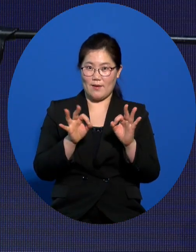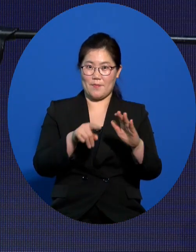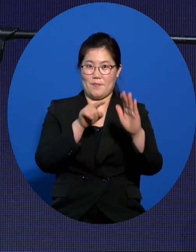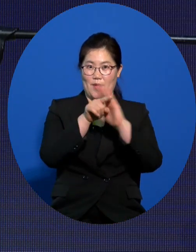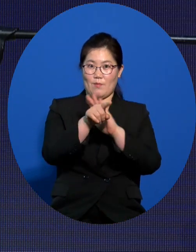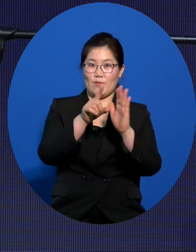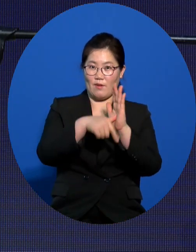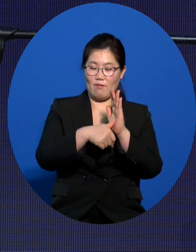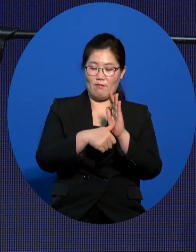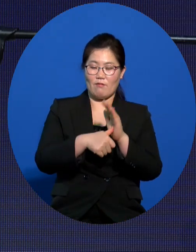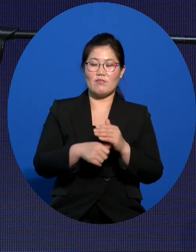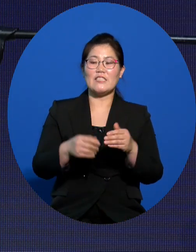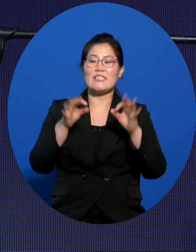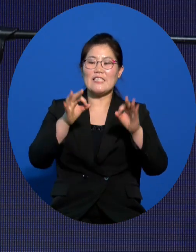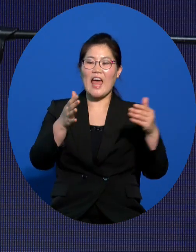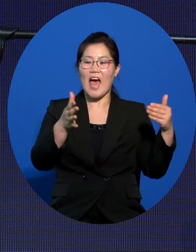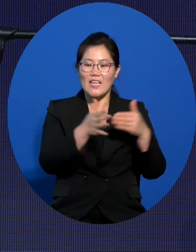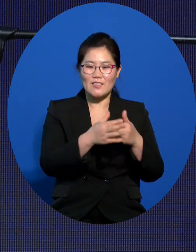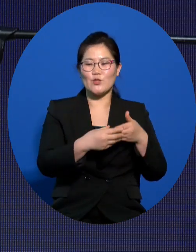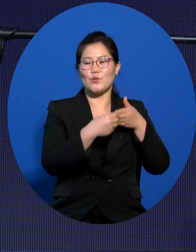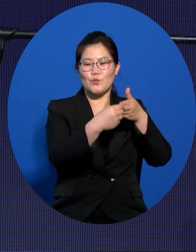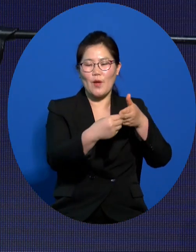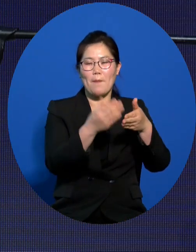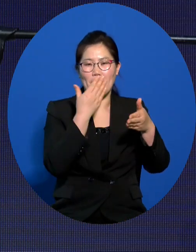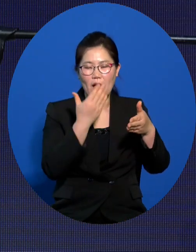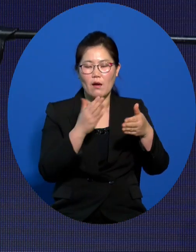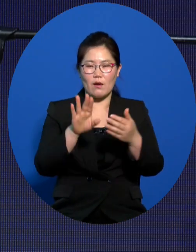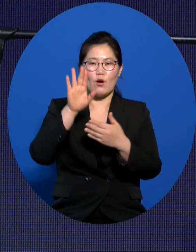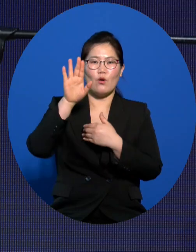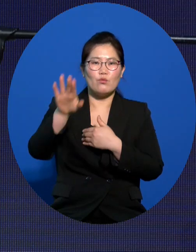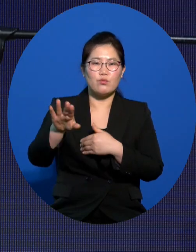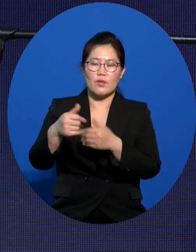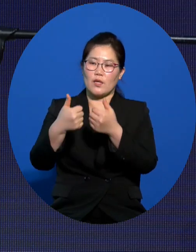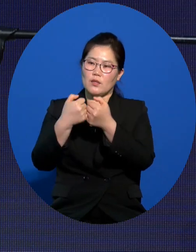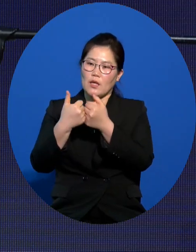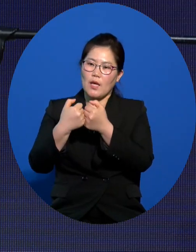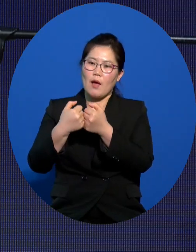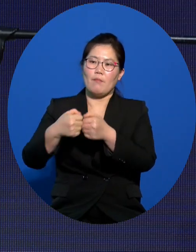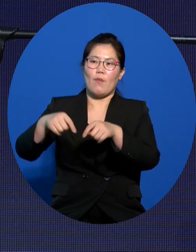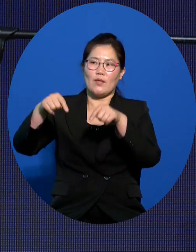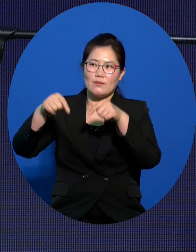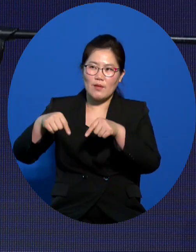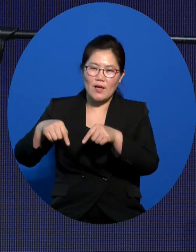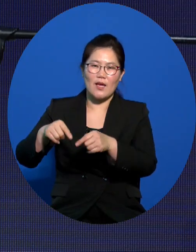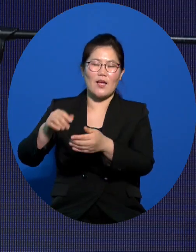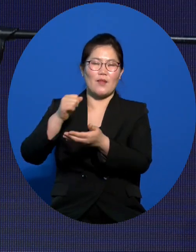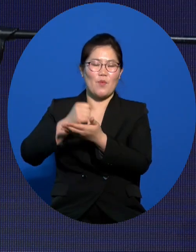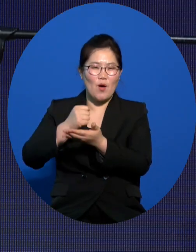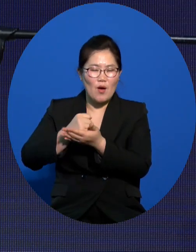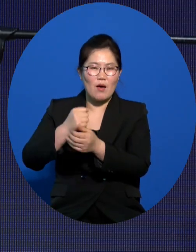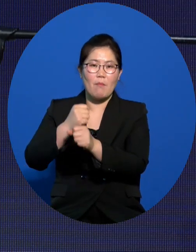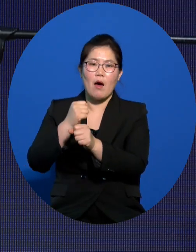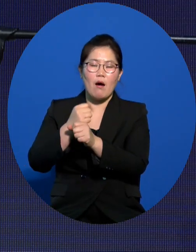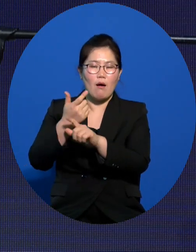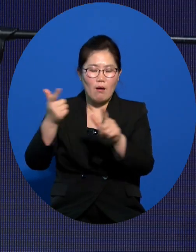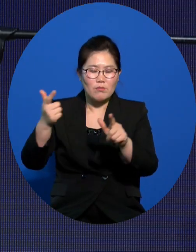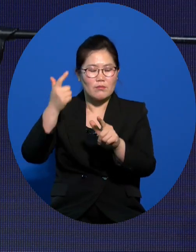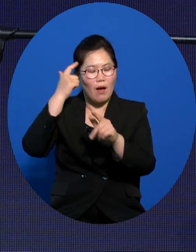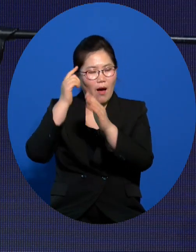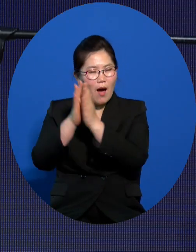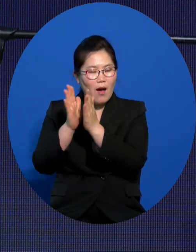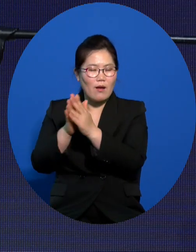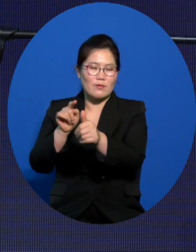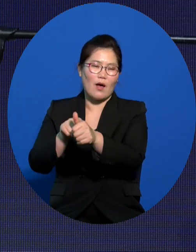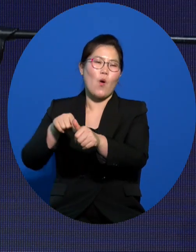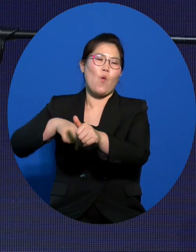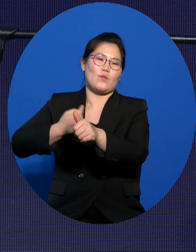also, when they go to the banks, also we can only help them go to the bank. And from then on, all of the other